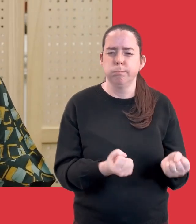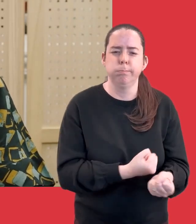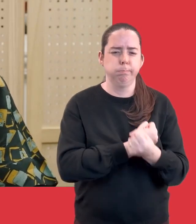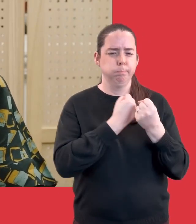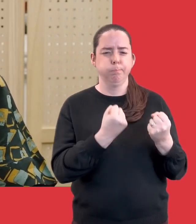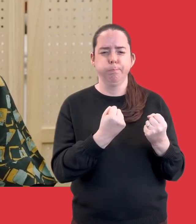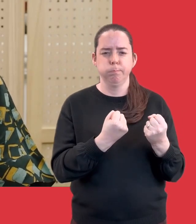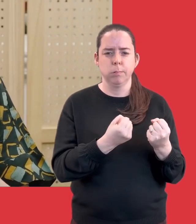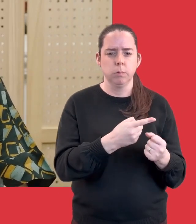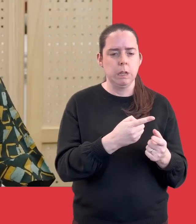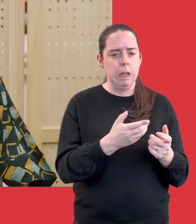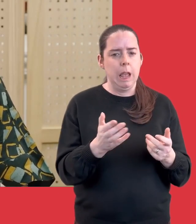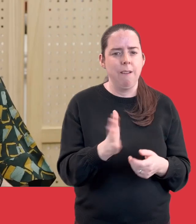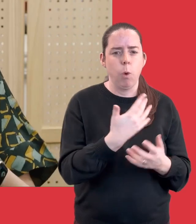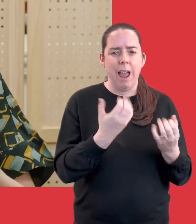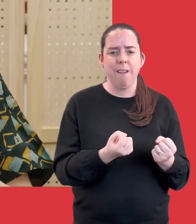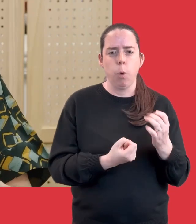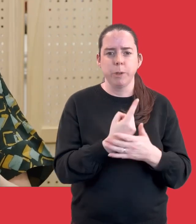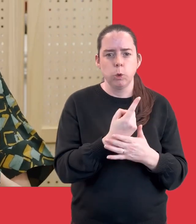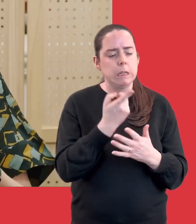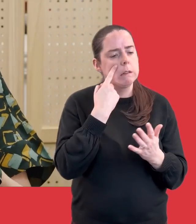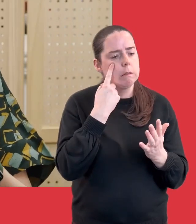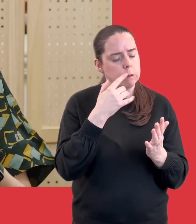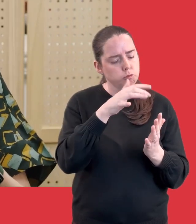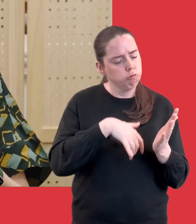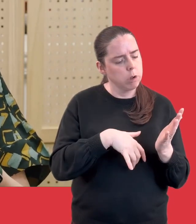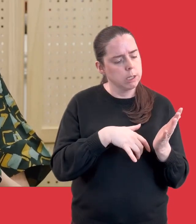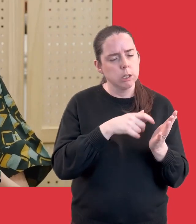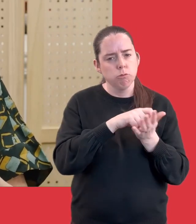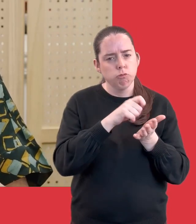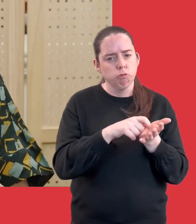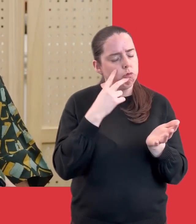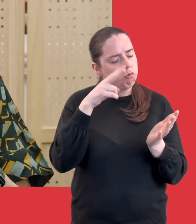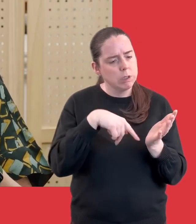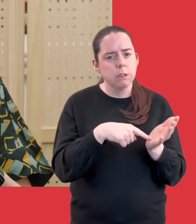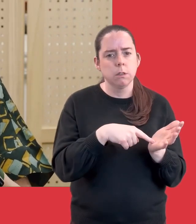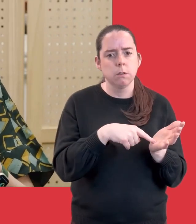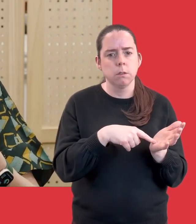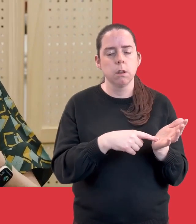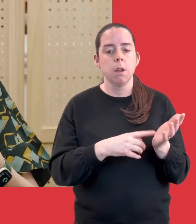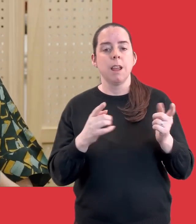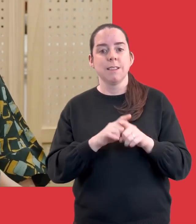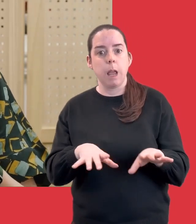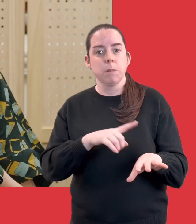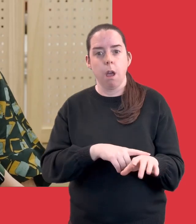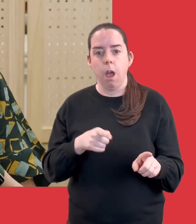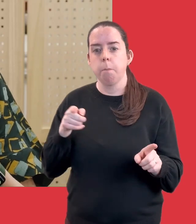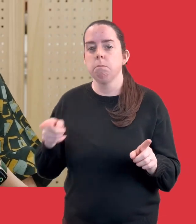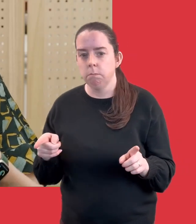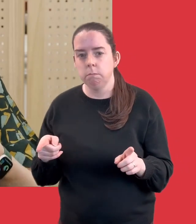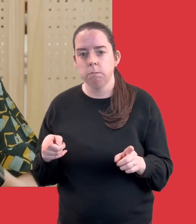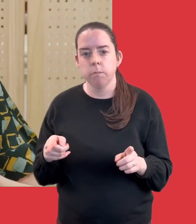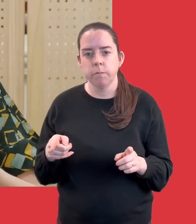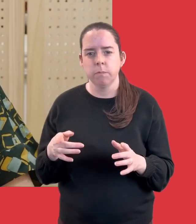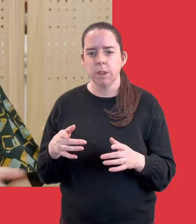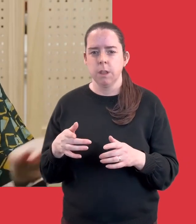it's powerful, and it gives everyone a chance to sort of really look at what's in the material that Maureen has written. But running concurrently with that,